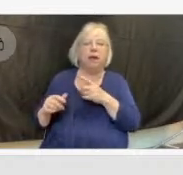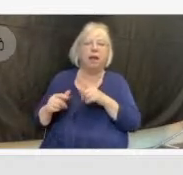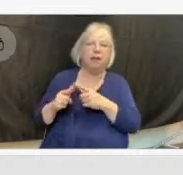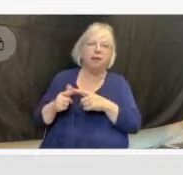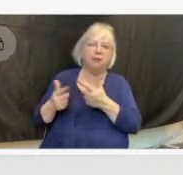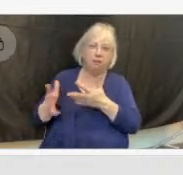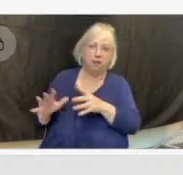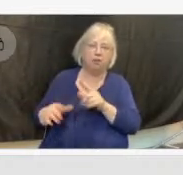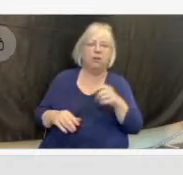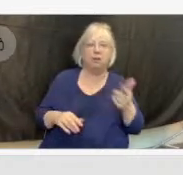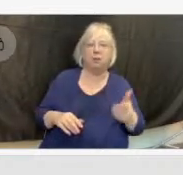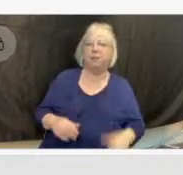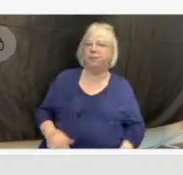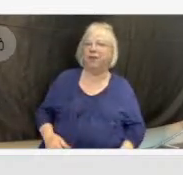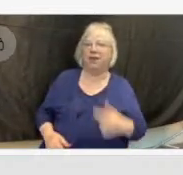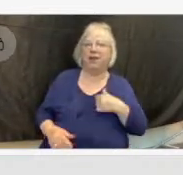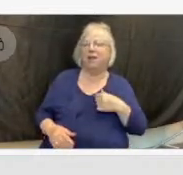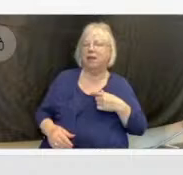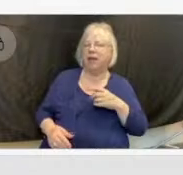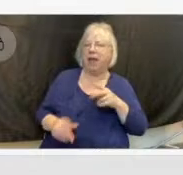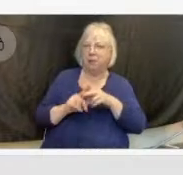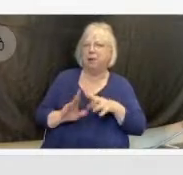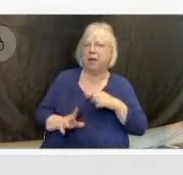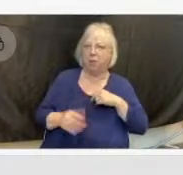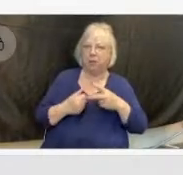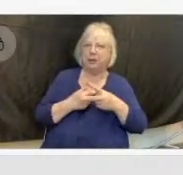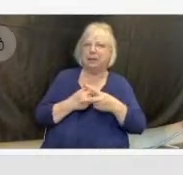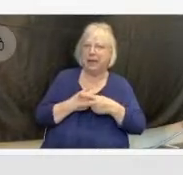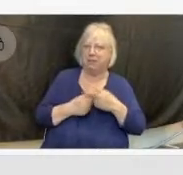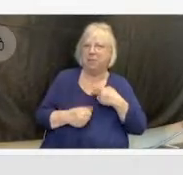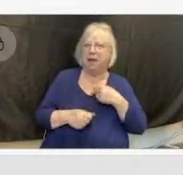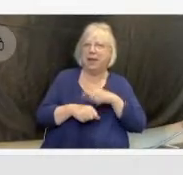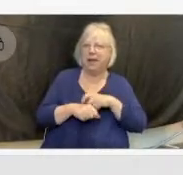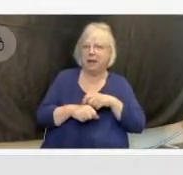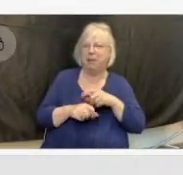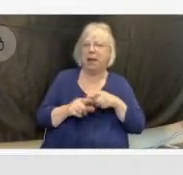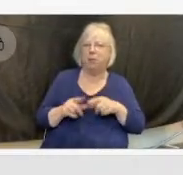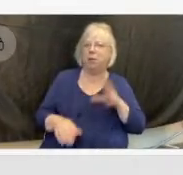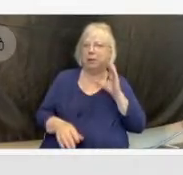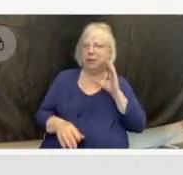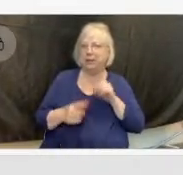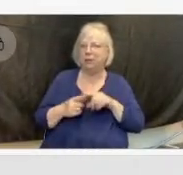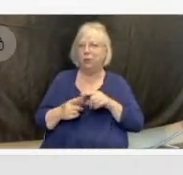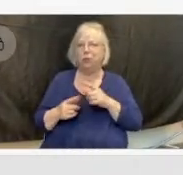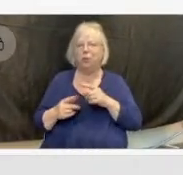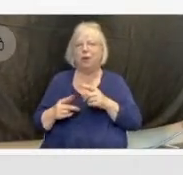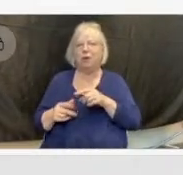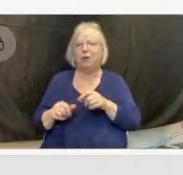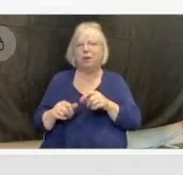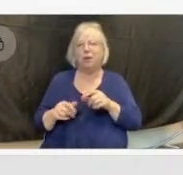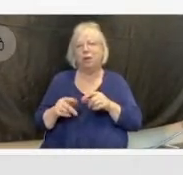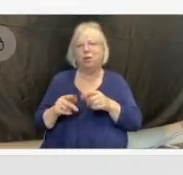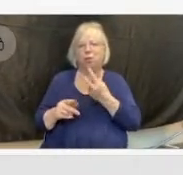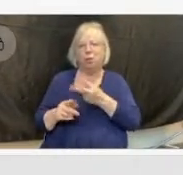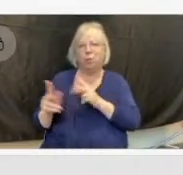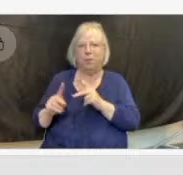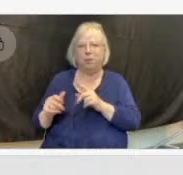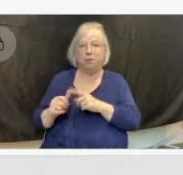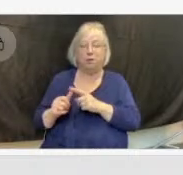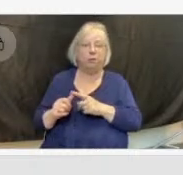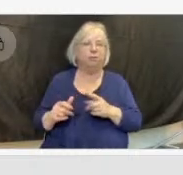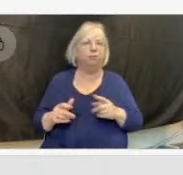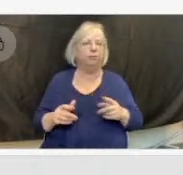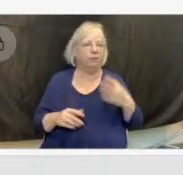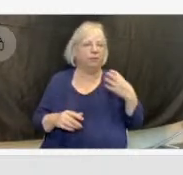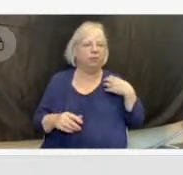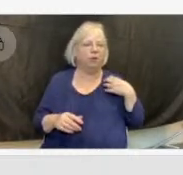speak. I'll save my time for after they speak. Thank you, sir. May Theodore Berry come to the